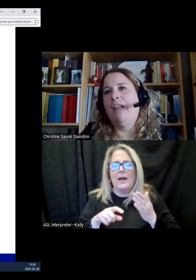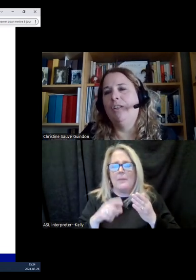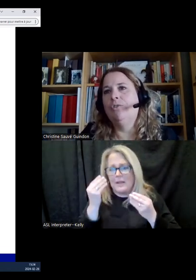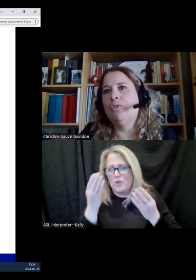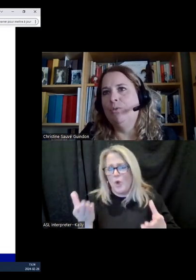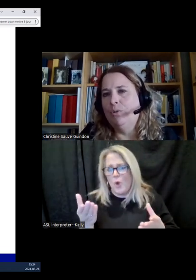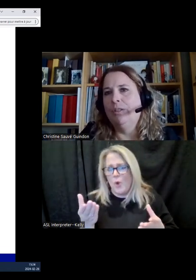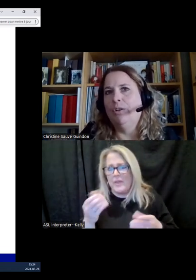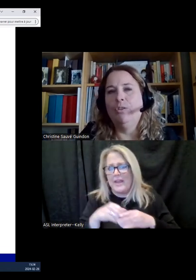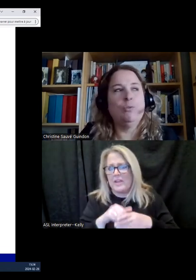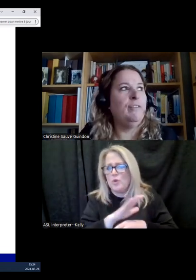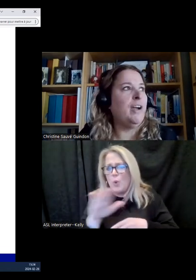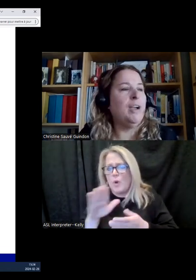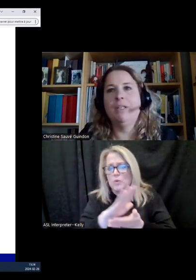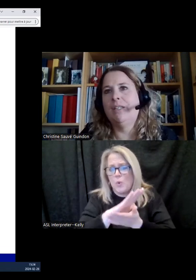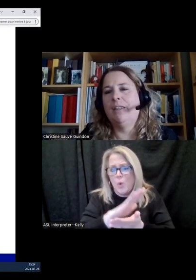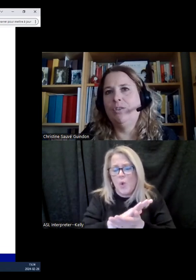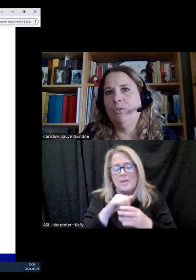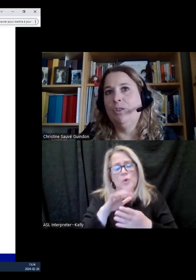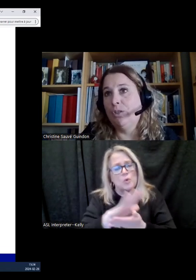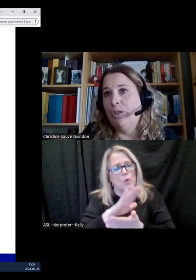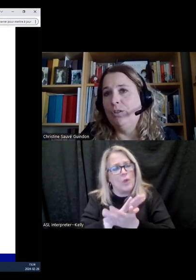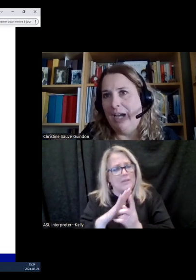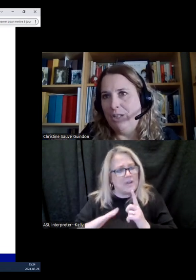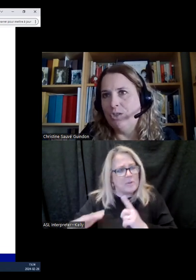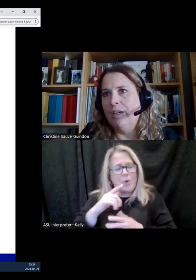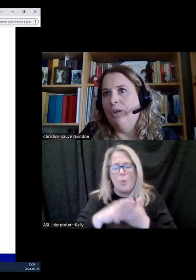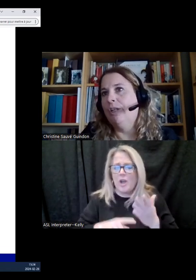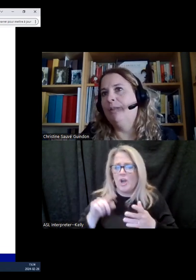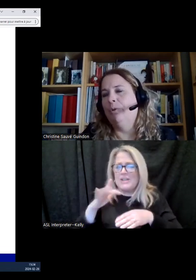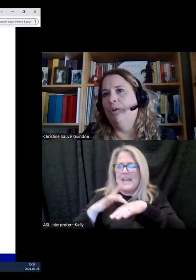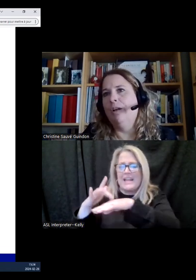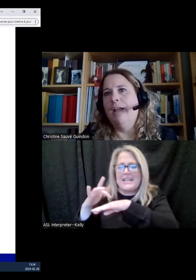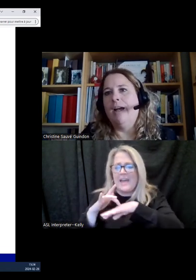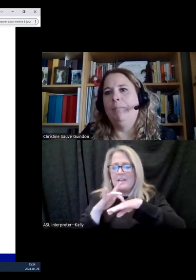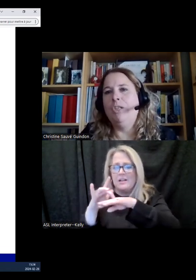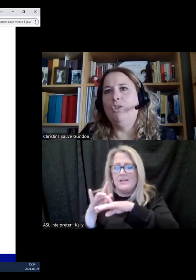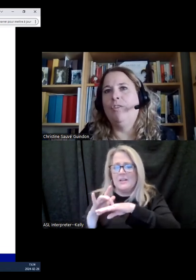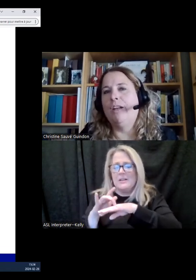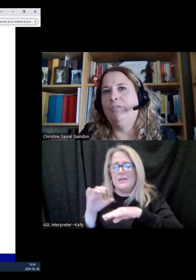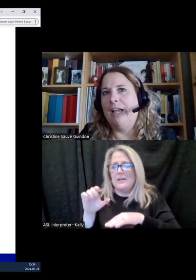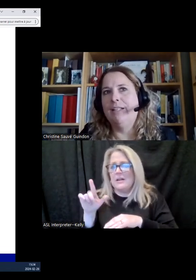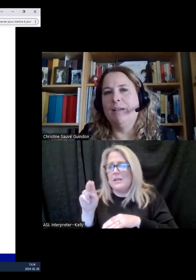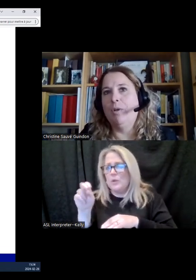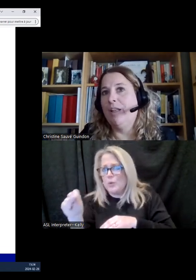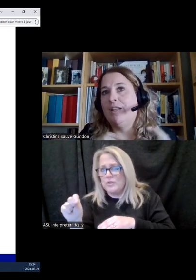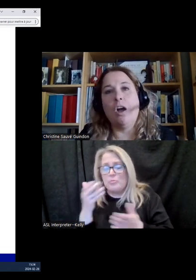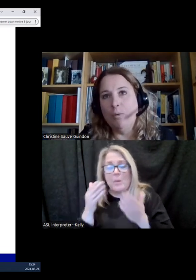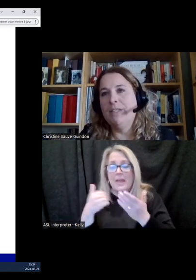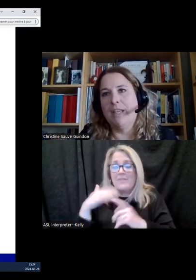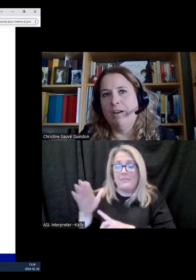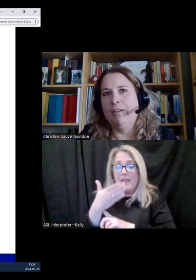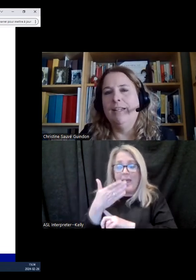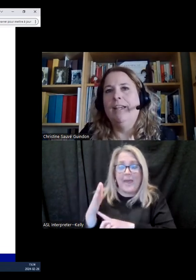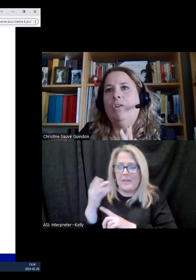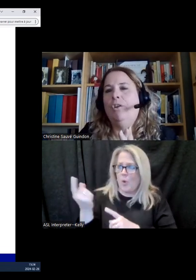know, that in your school or in school environments that the student could touch, could explore? I bet you've got a flag somewhere that's